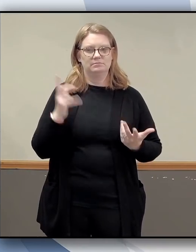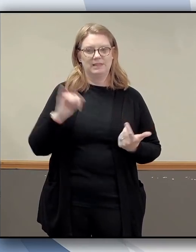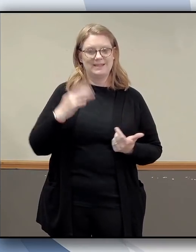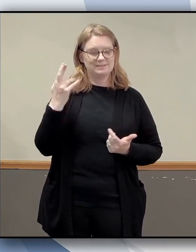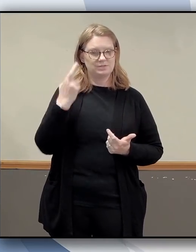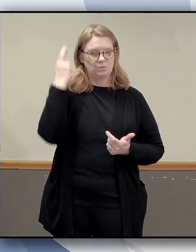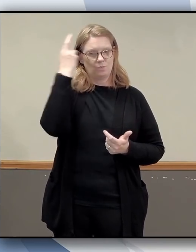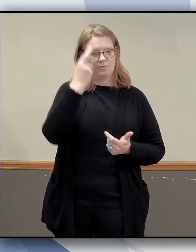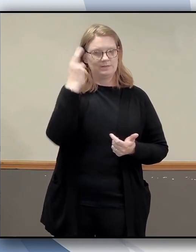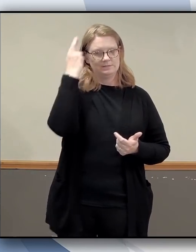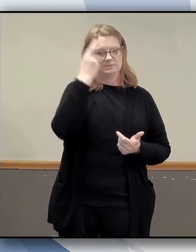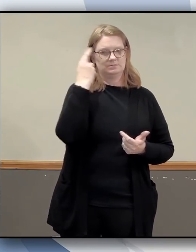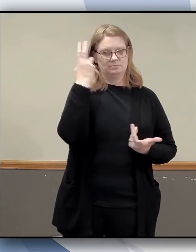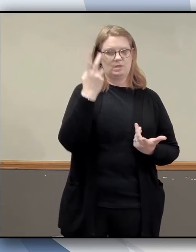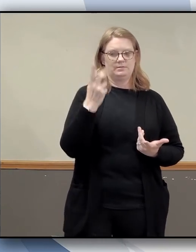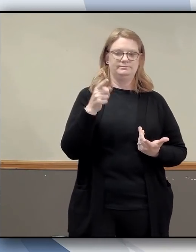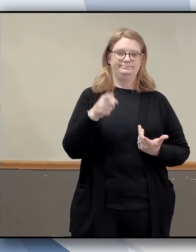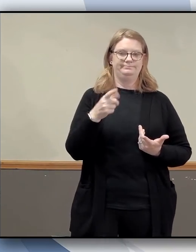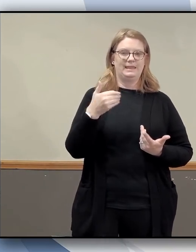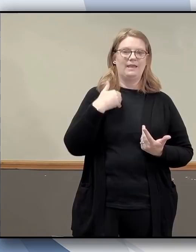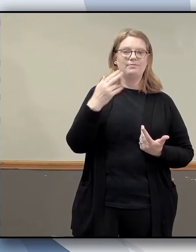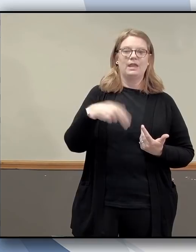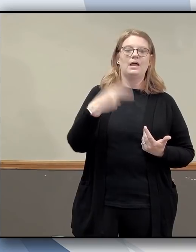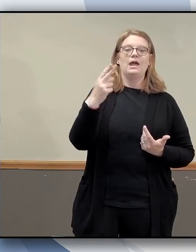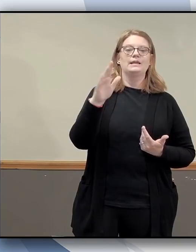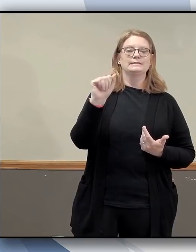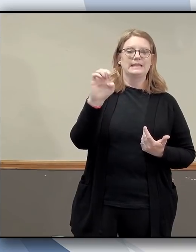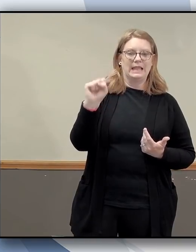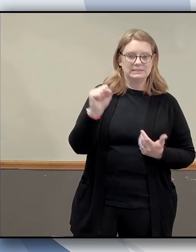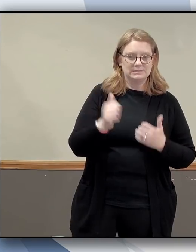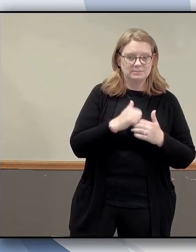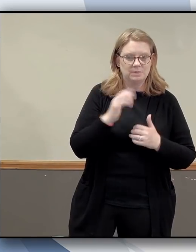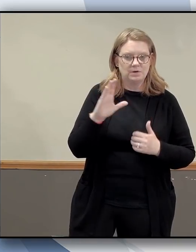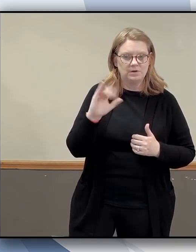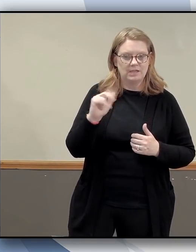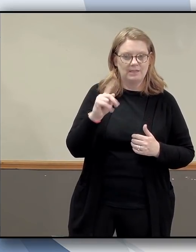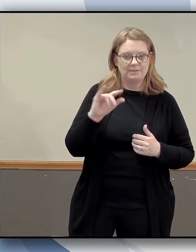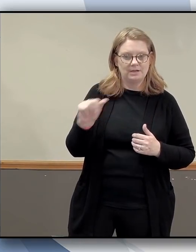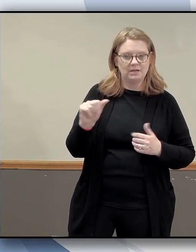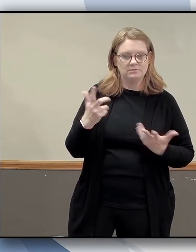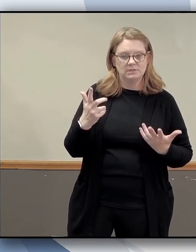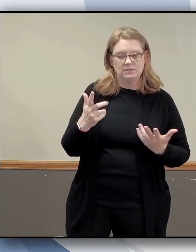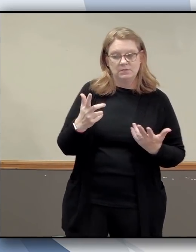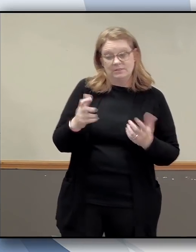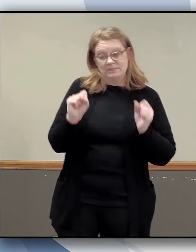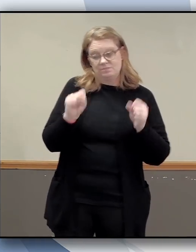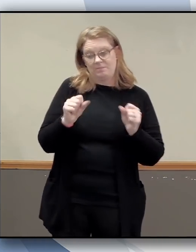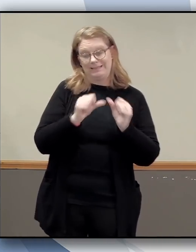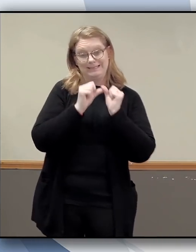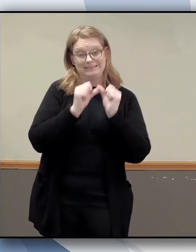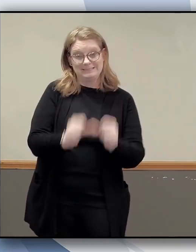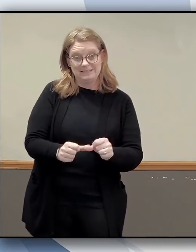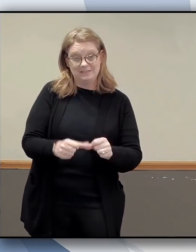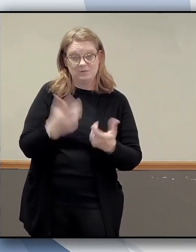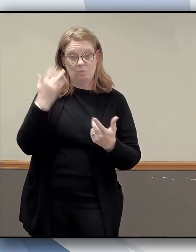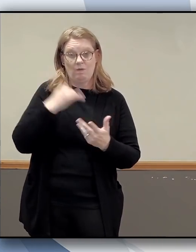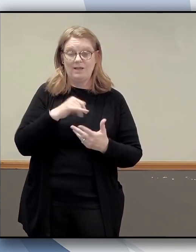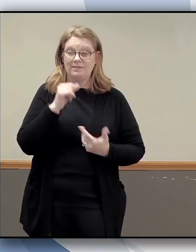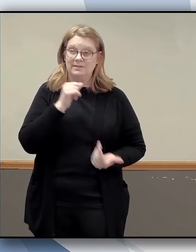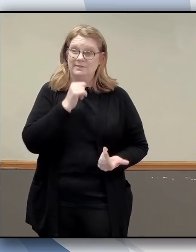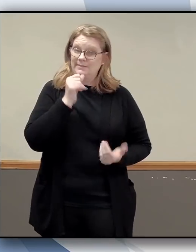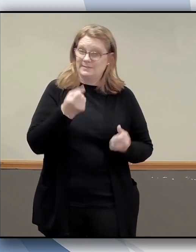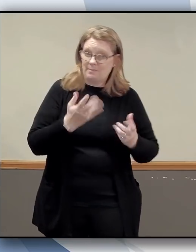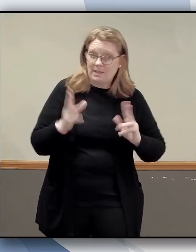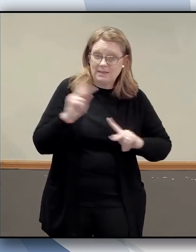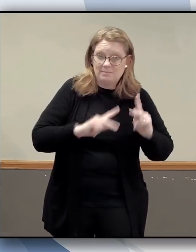in this statistic of having the highest cases per capita. We're probably going to be with that for a long time because of our low population and high